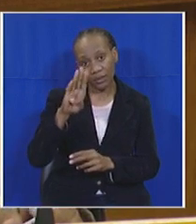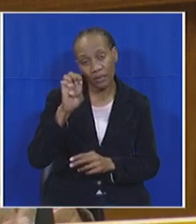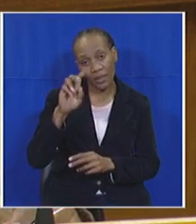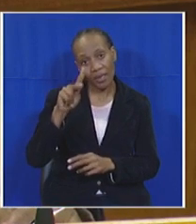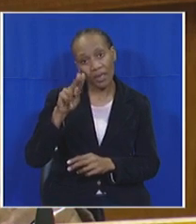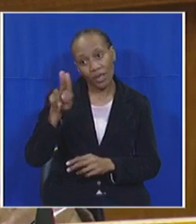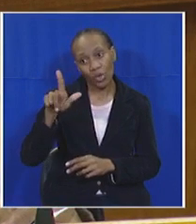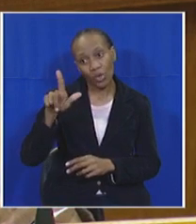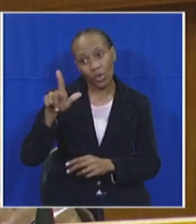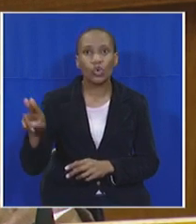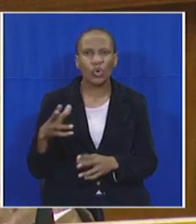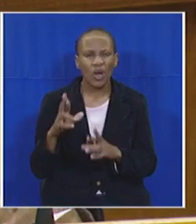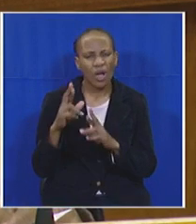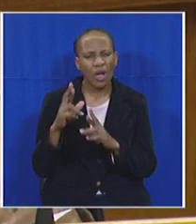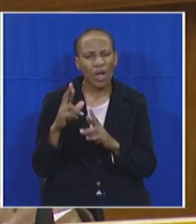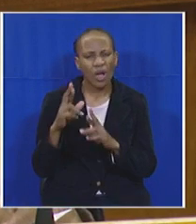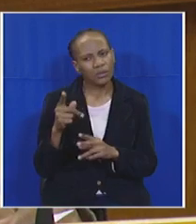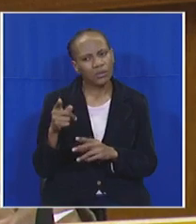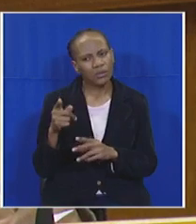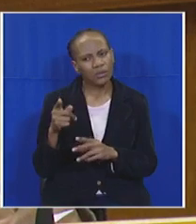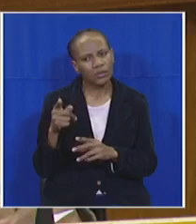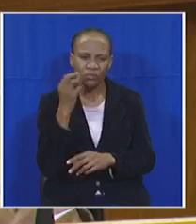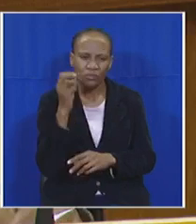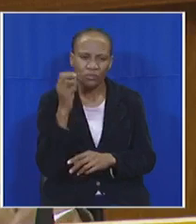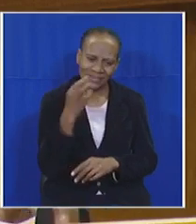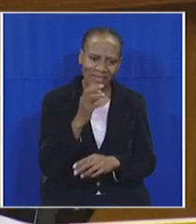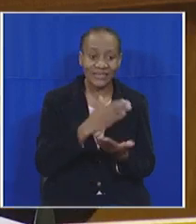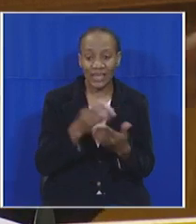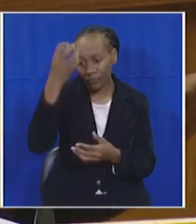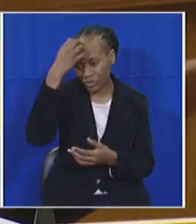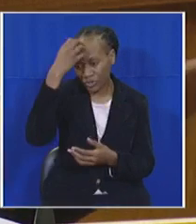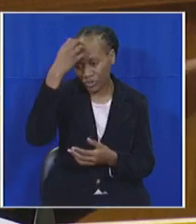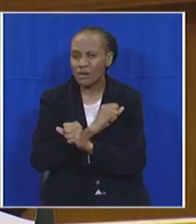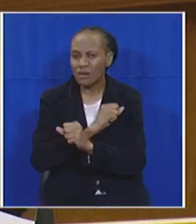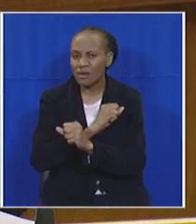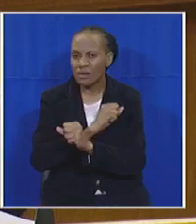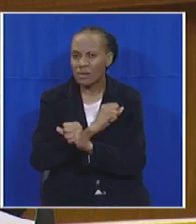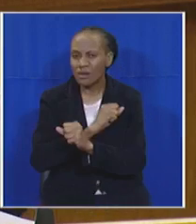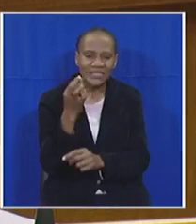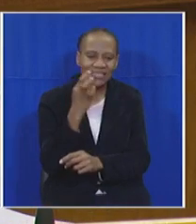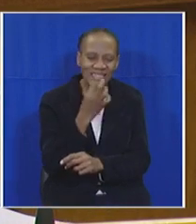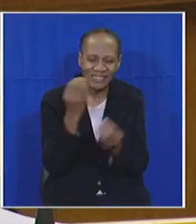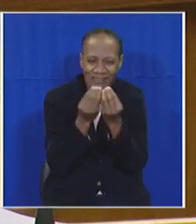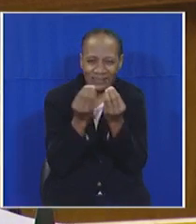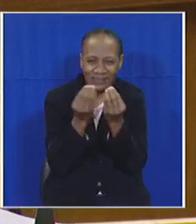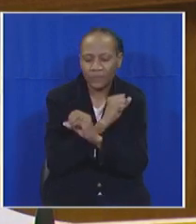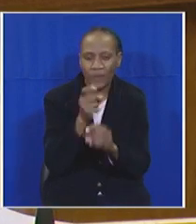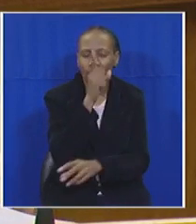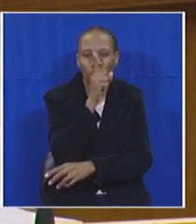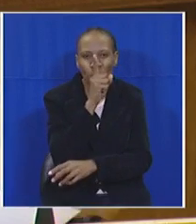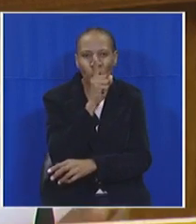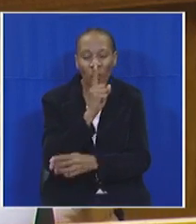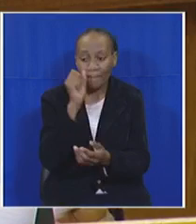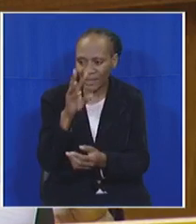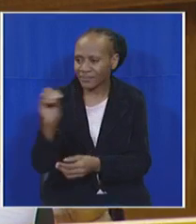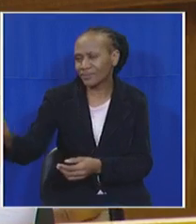mentioned those abanga sapota makhosi. Some of them bahleli khona la. Azanga basho lutho lokho bacela ukukhuluma ngamakhosi ukuthi